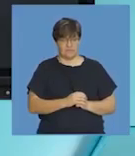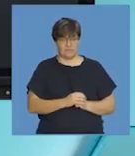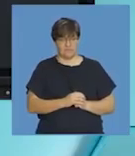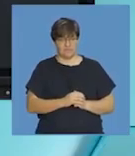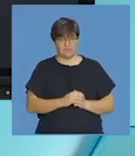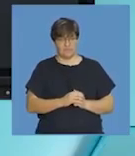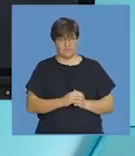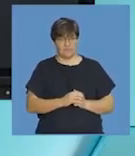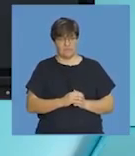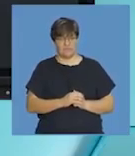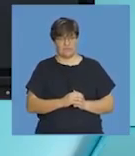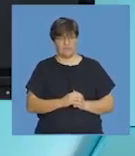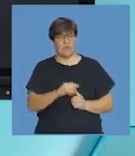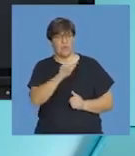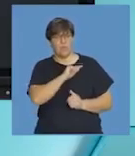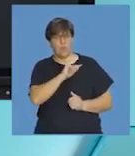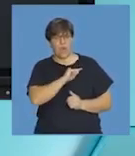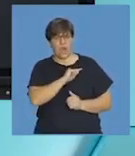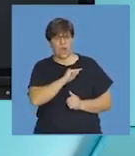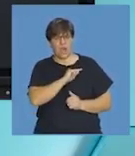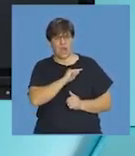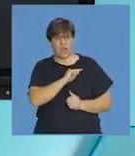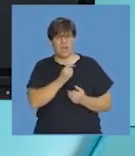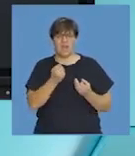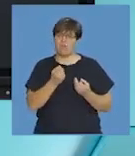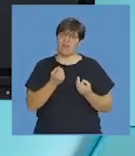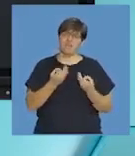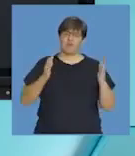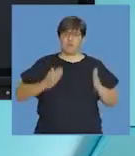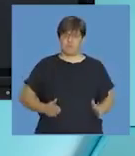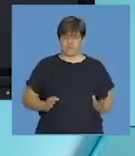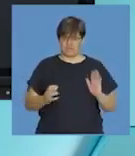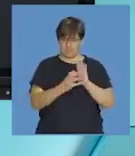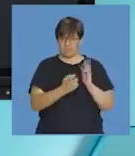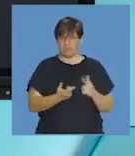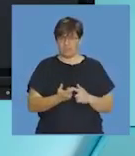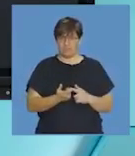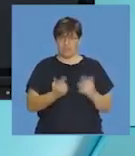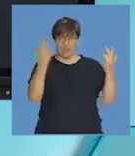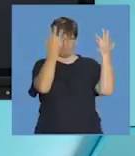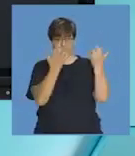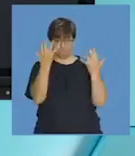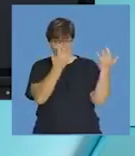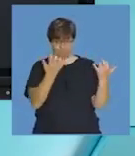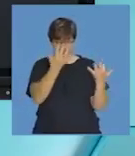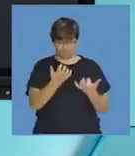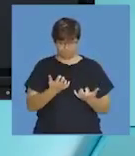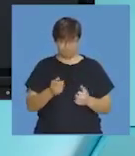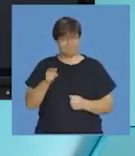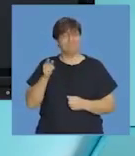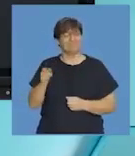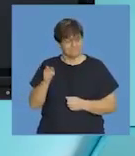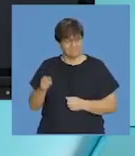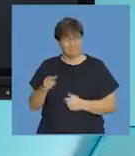Now, the reason why we do free body diagrams is because when it comes to our calculations, these